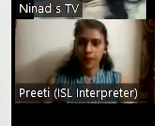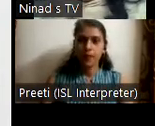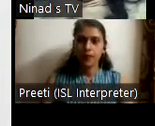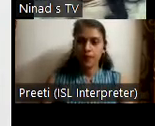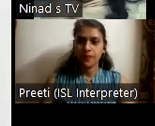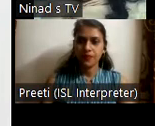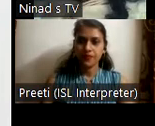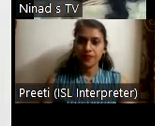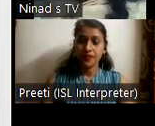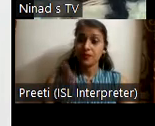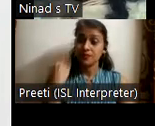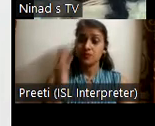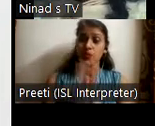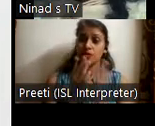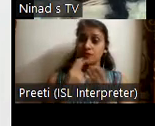book, very famous by